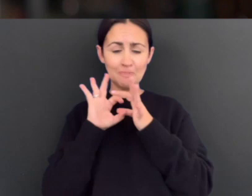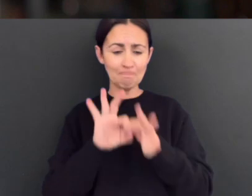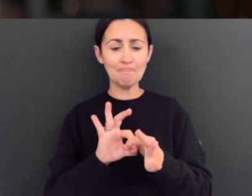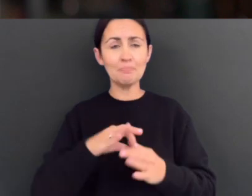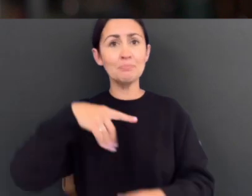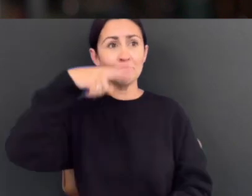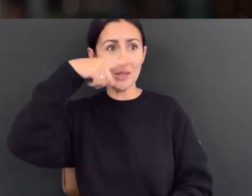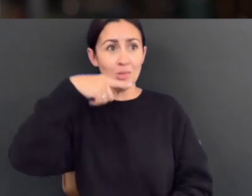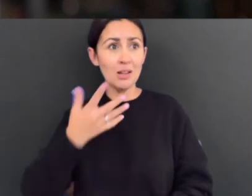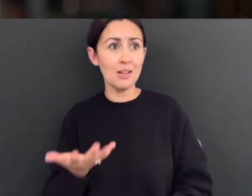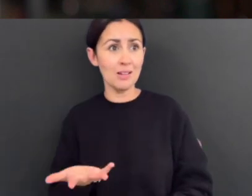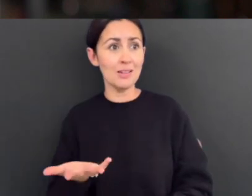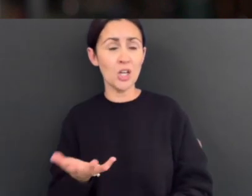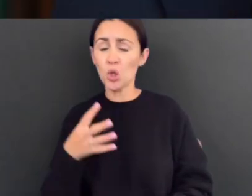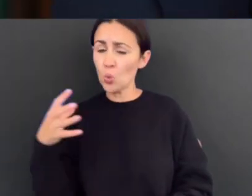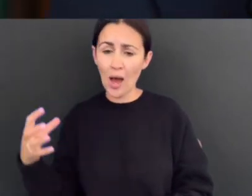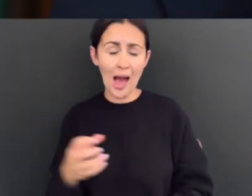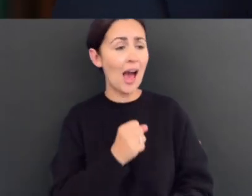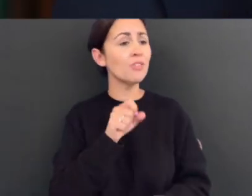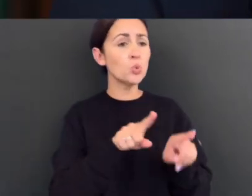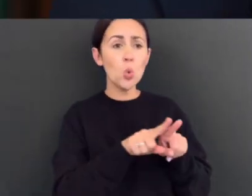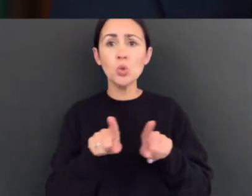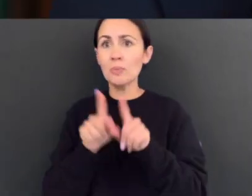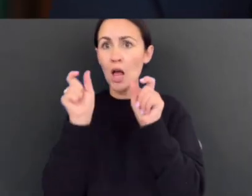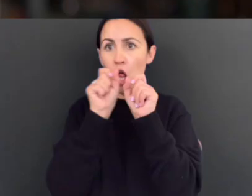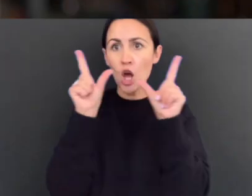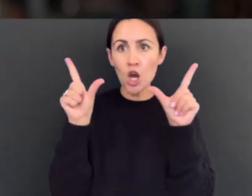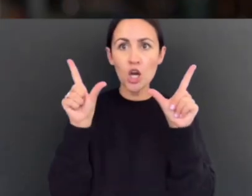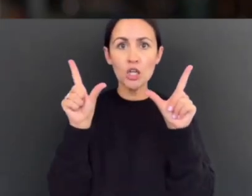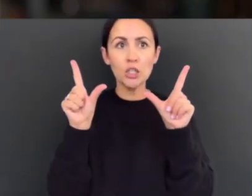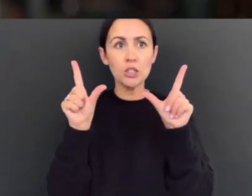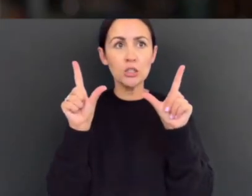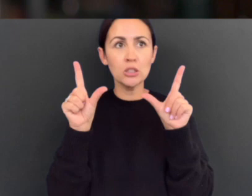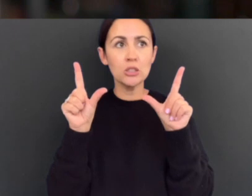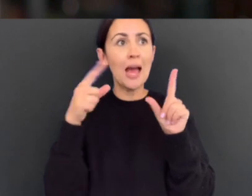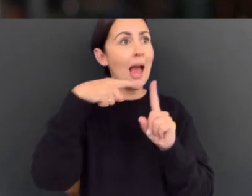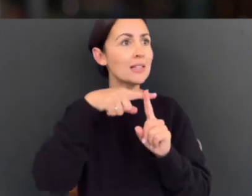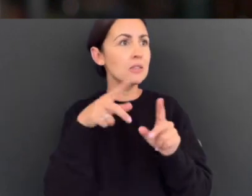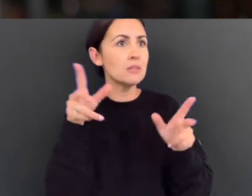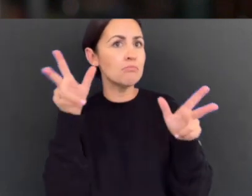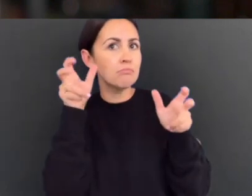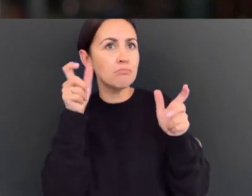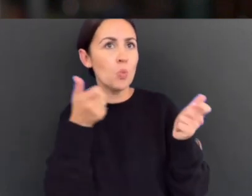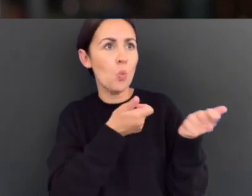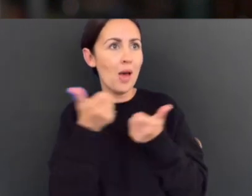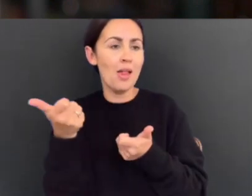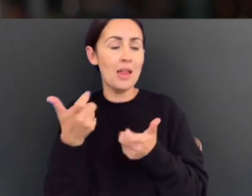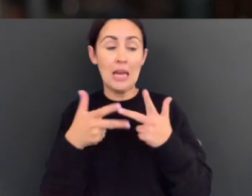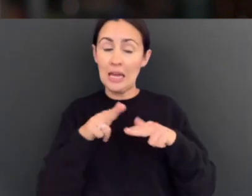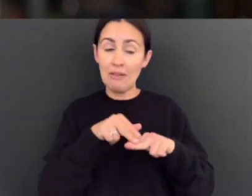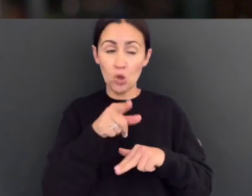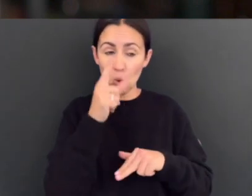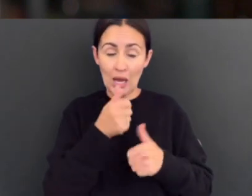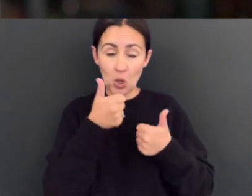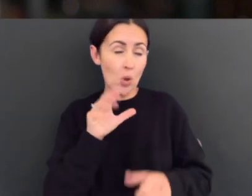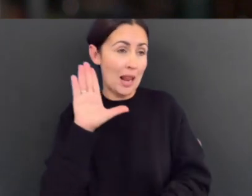writer, I would say it's you have to be alert and you have to be a good listener. To be a storyteller, first you have to be a good listener. So to get